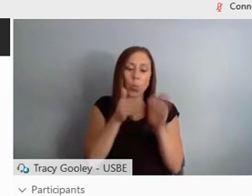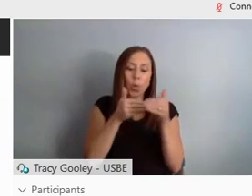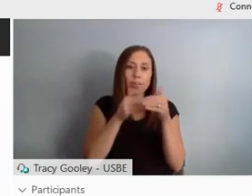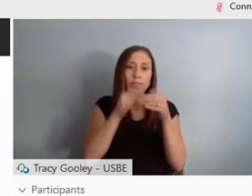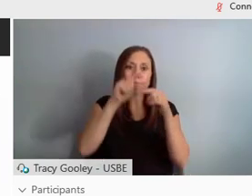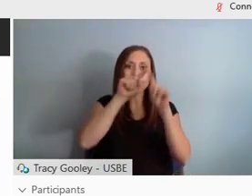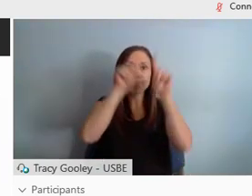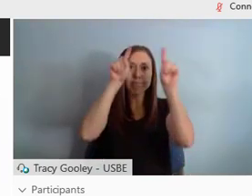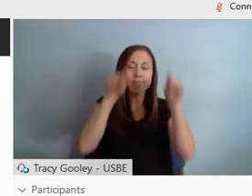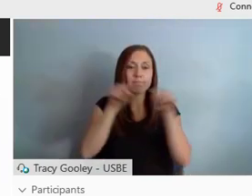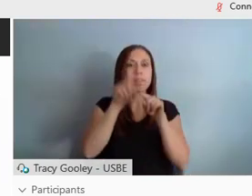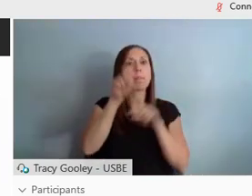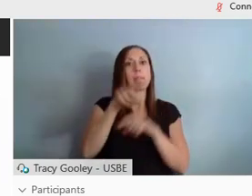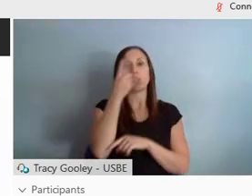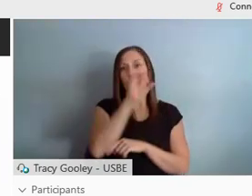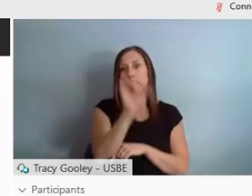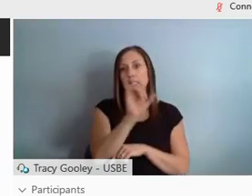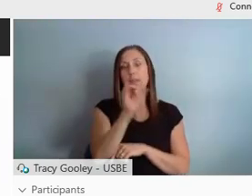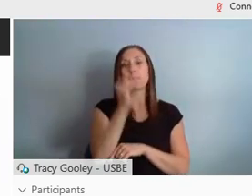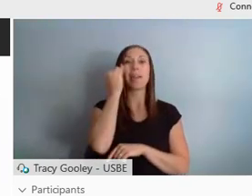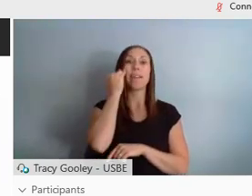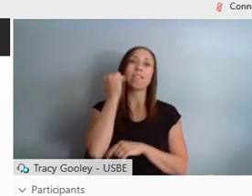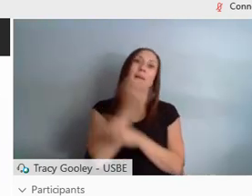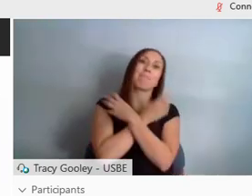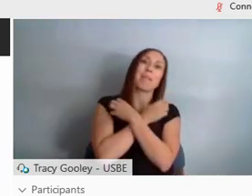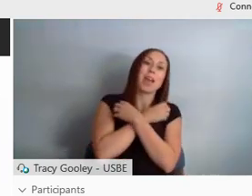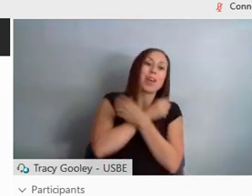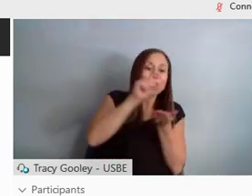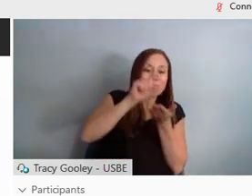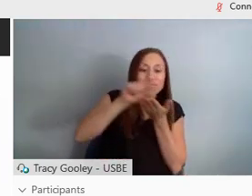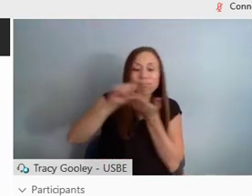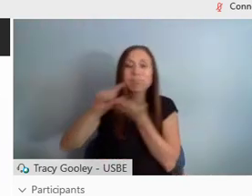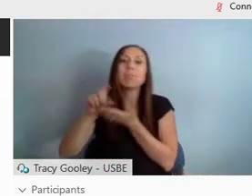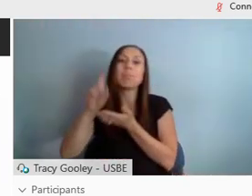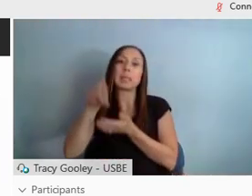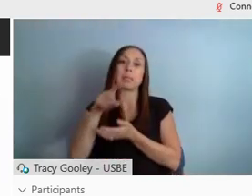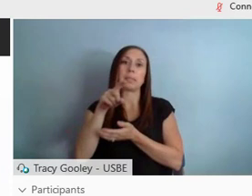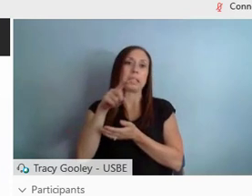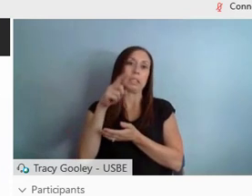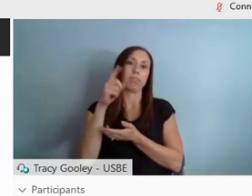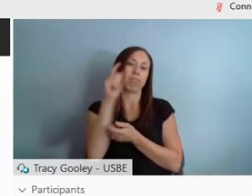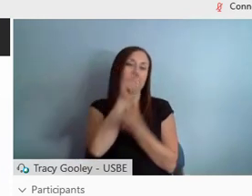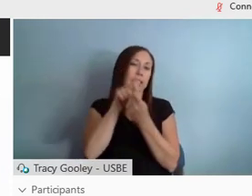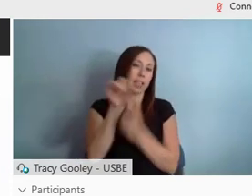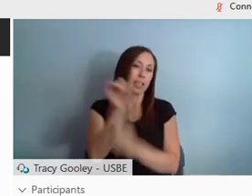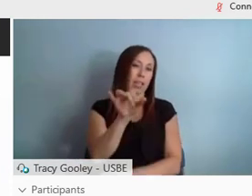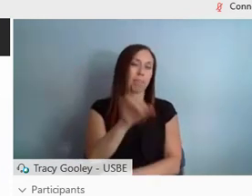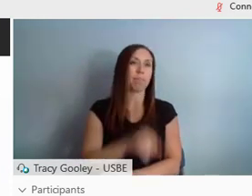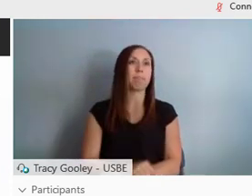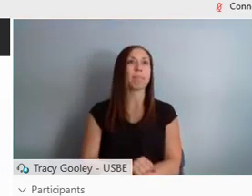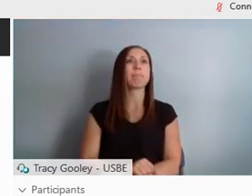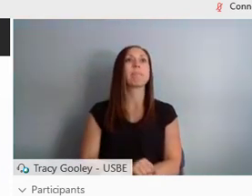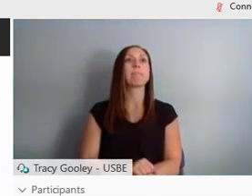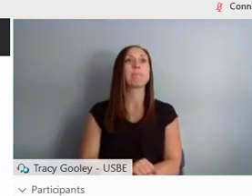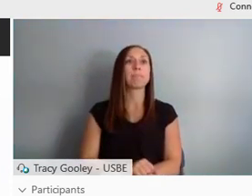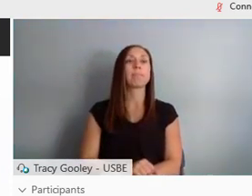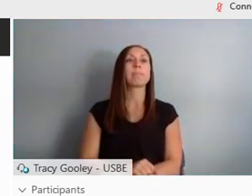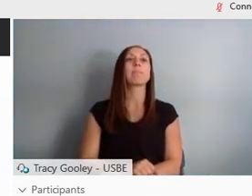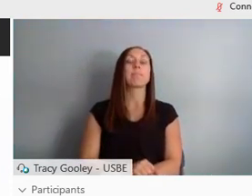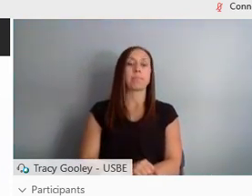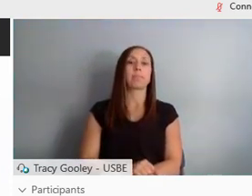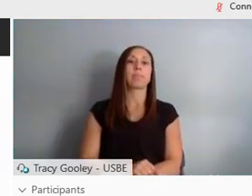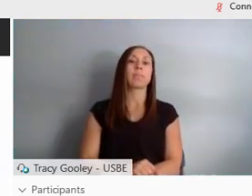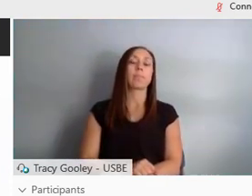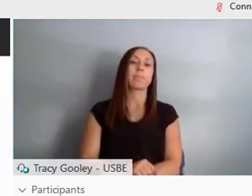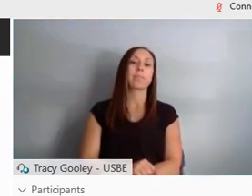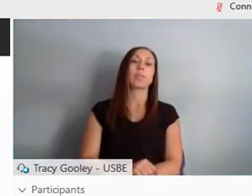same size of square. If you have teddy bears, they all need to be the same size of teddy bear. Then as